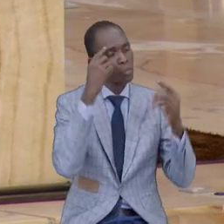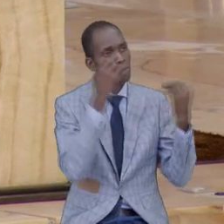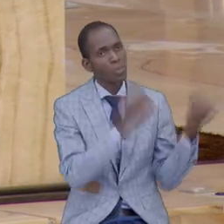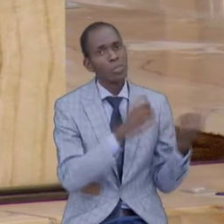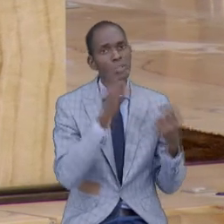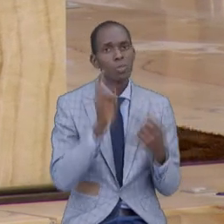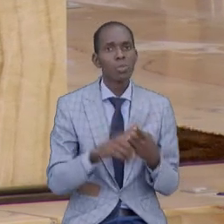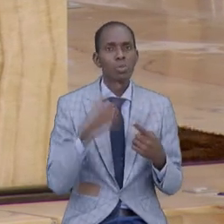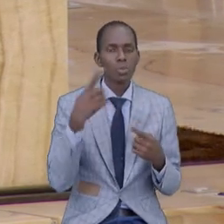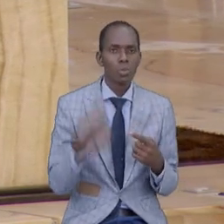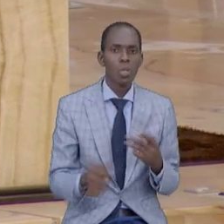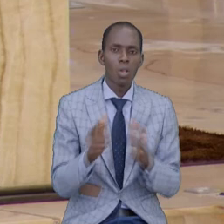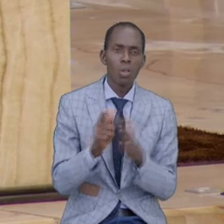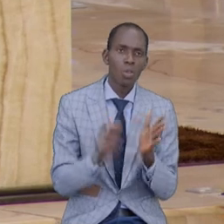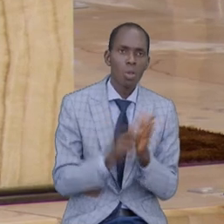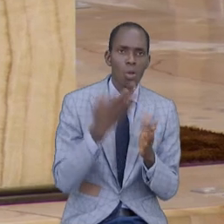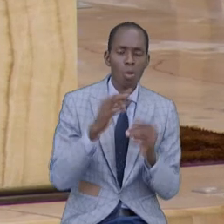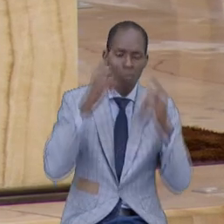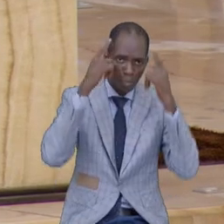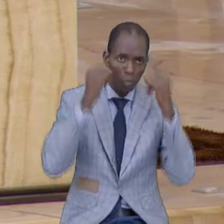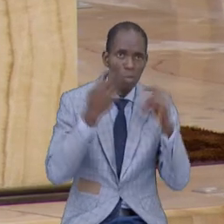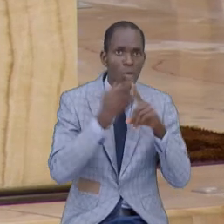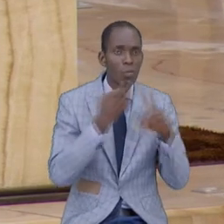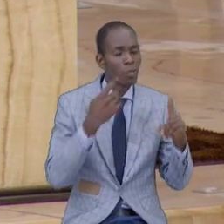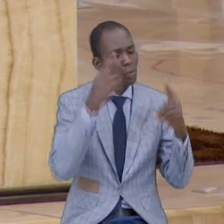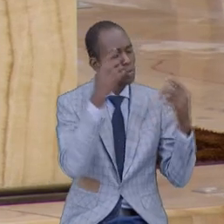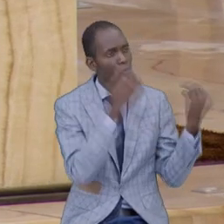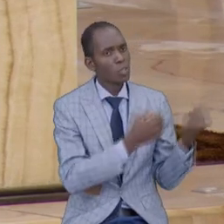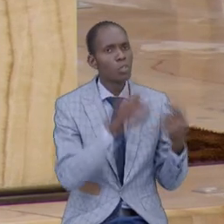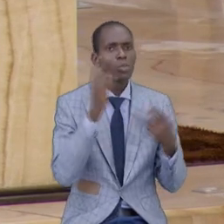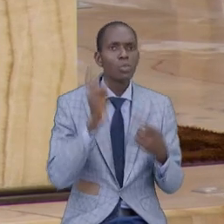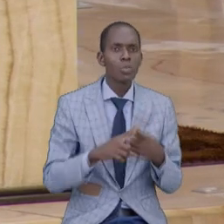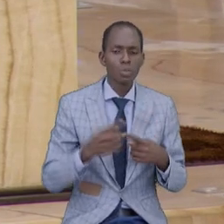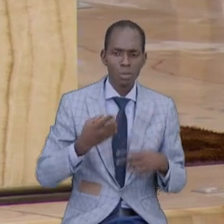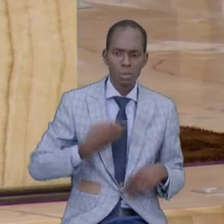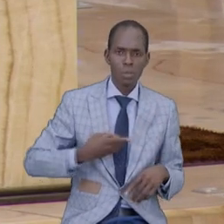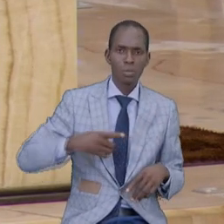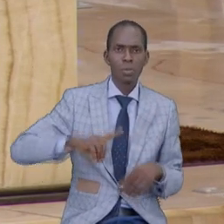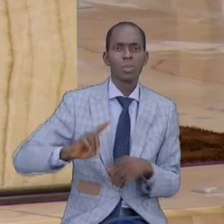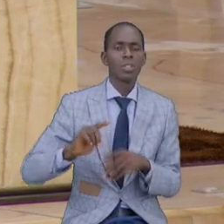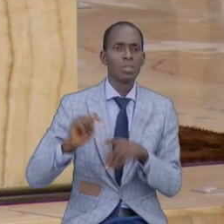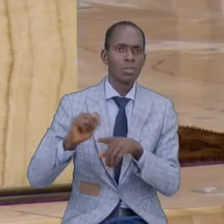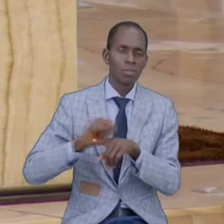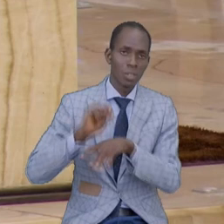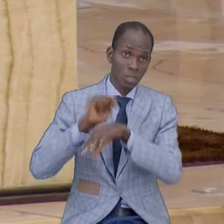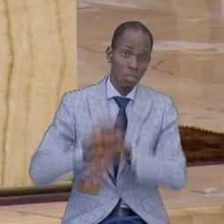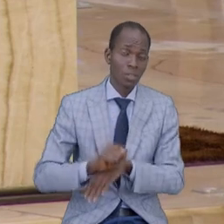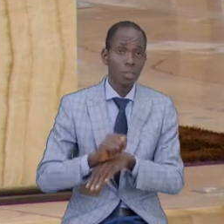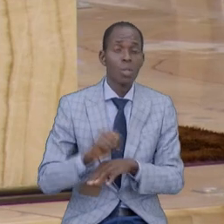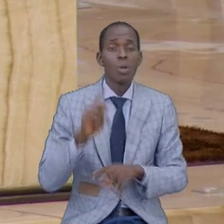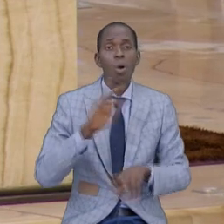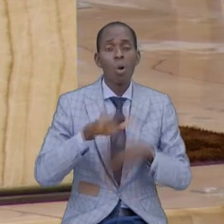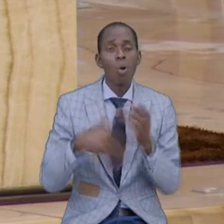the law of Moses, from faith to denominational tradition. Those who draw back, they